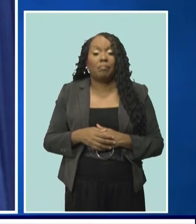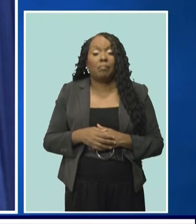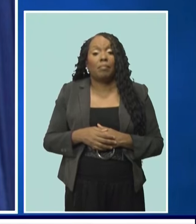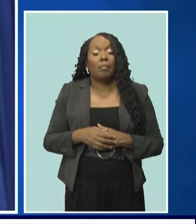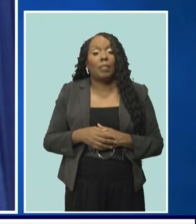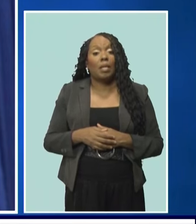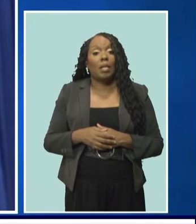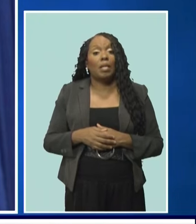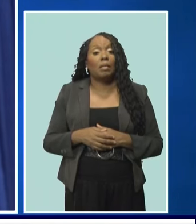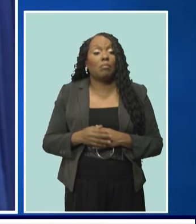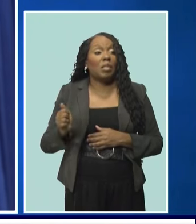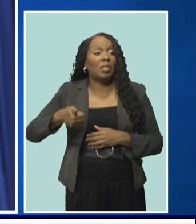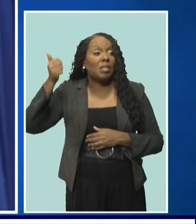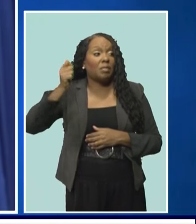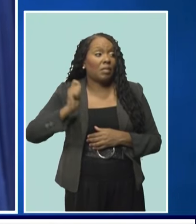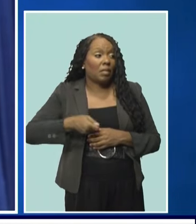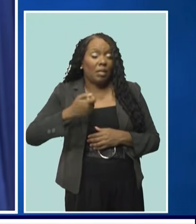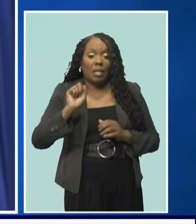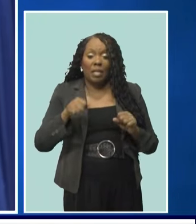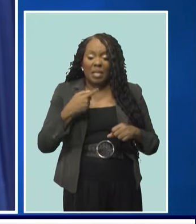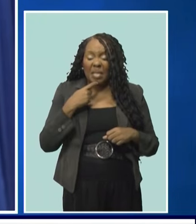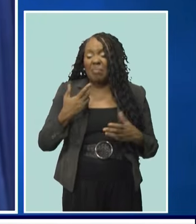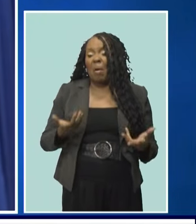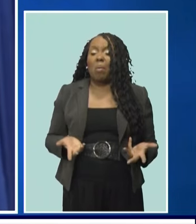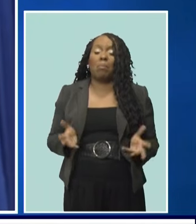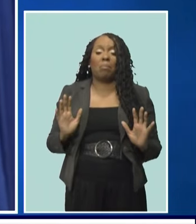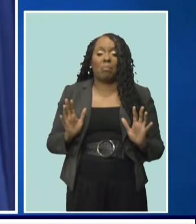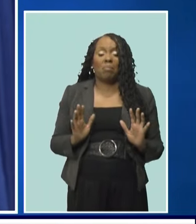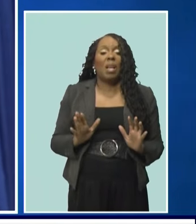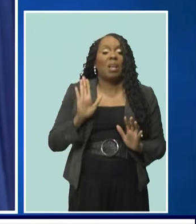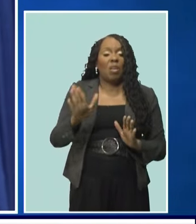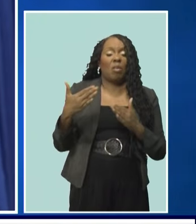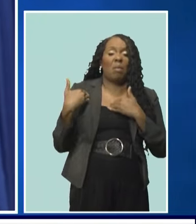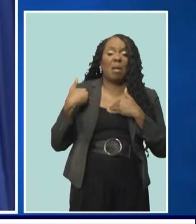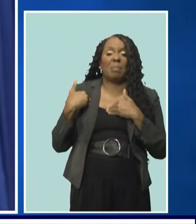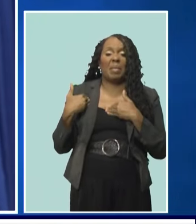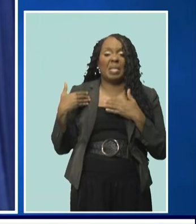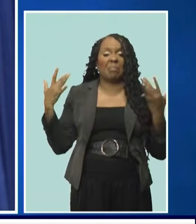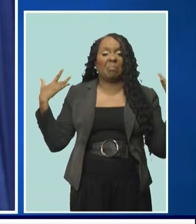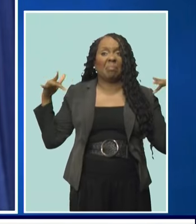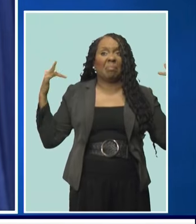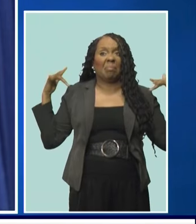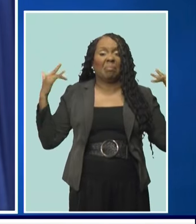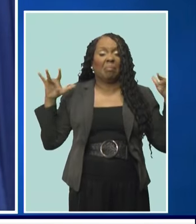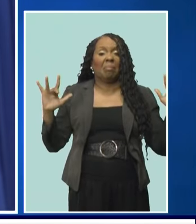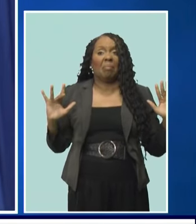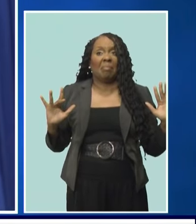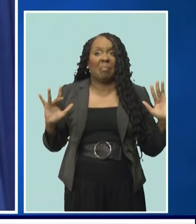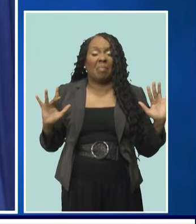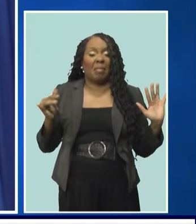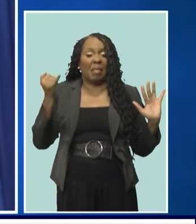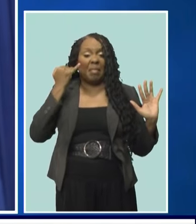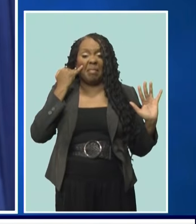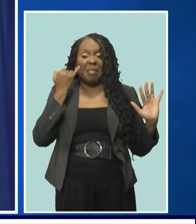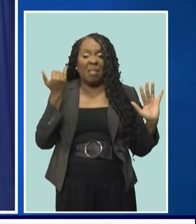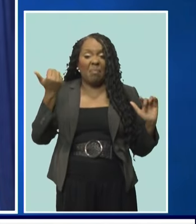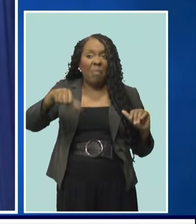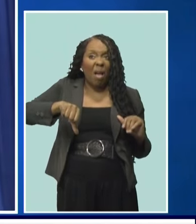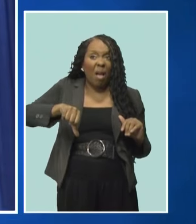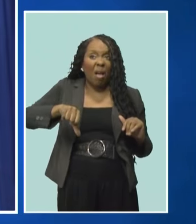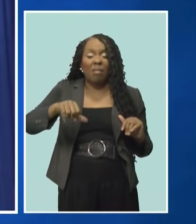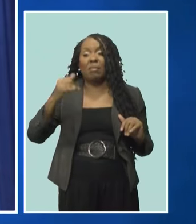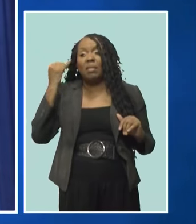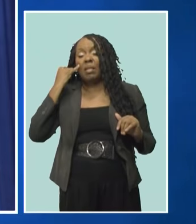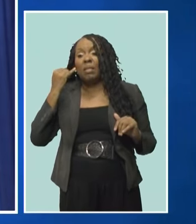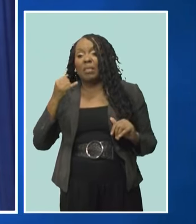your bailiwick. It's nothing to do with me. And if it falls, if it stands, it's at